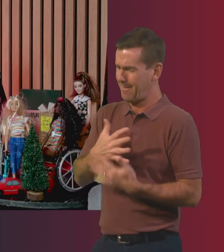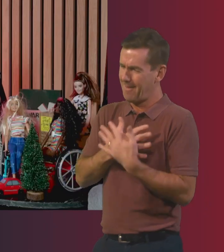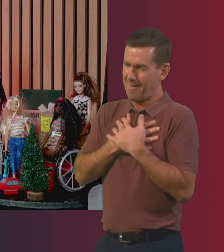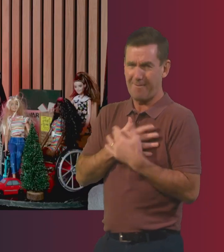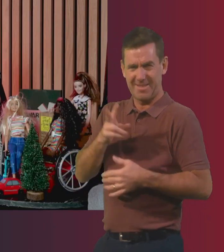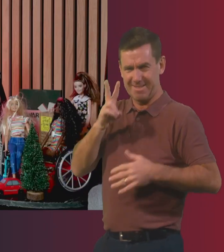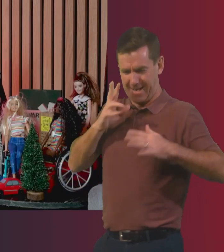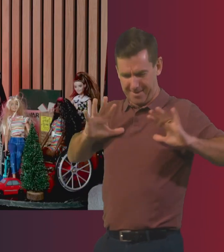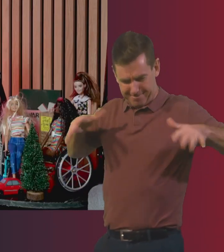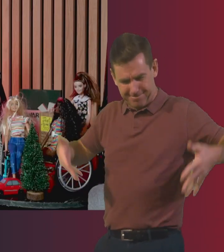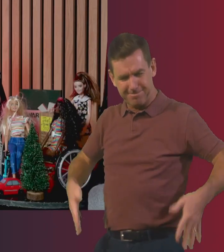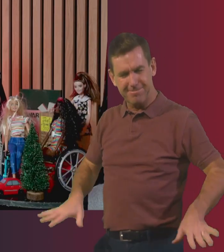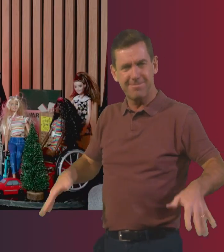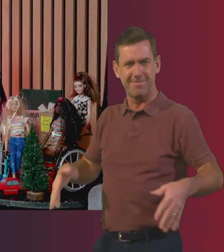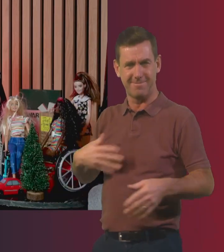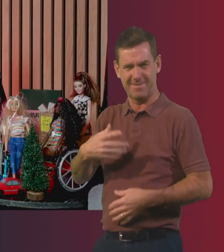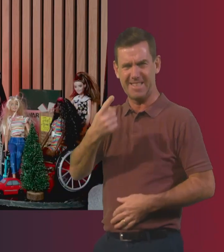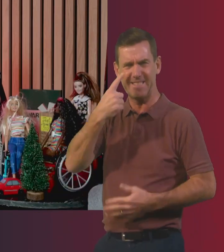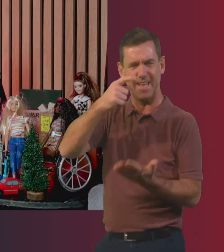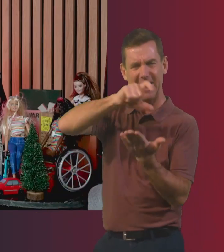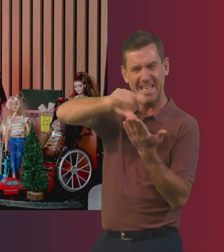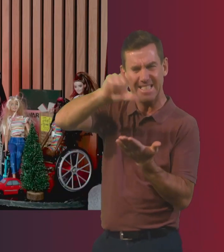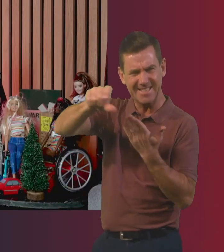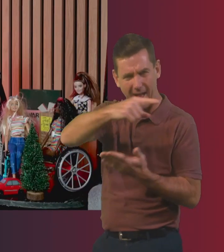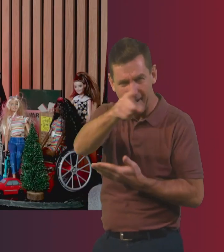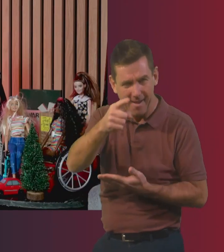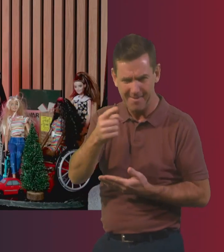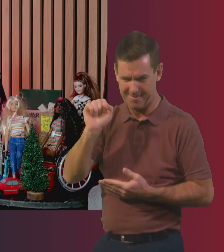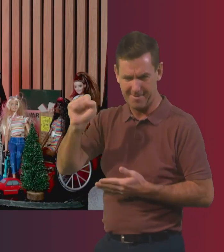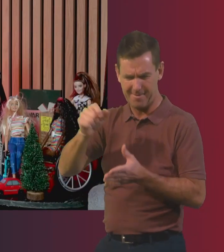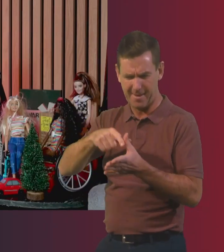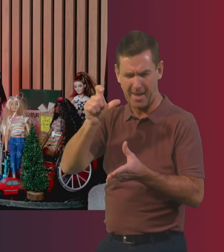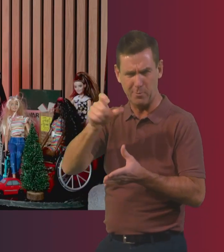and on her Instagram, or you're like, no, I don't want people following me. But you looked